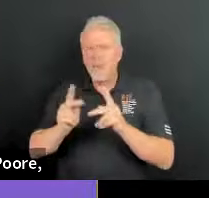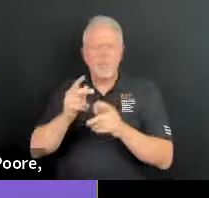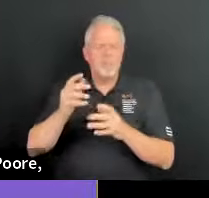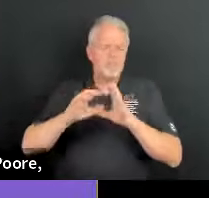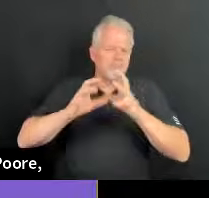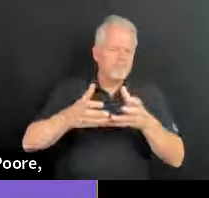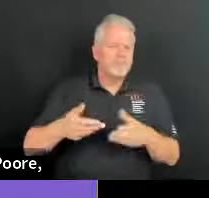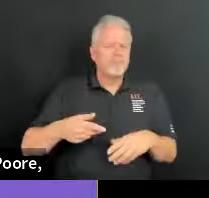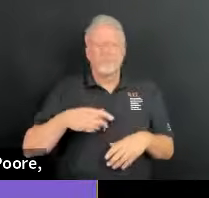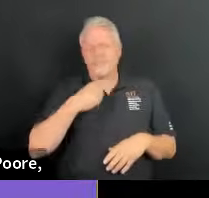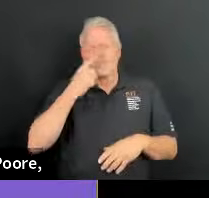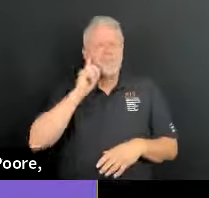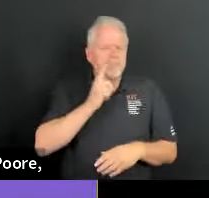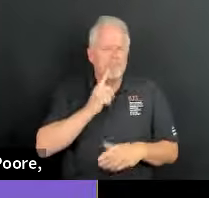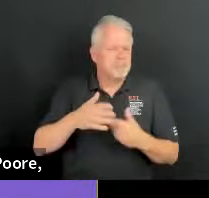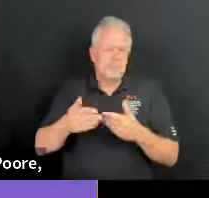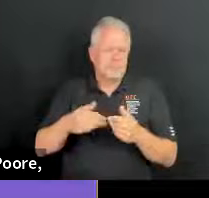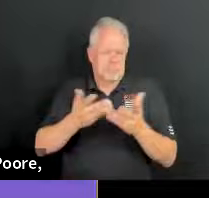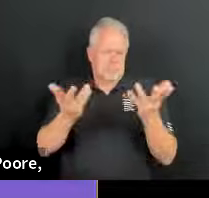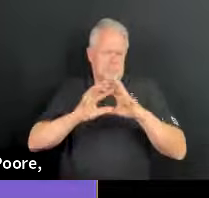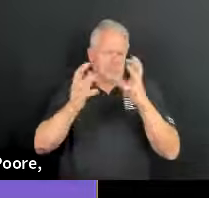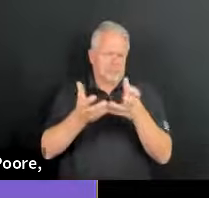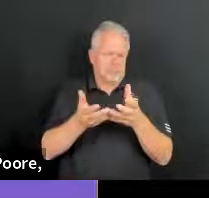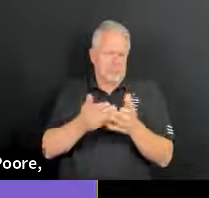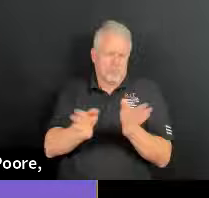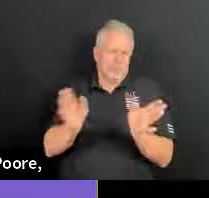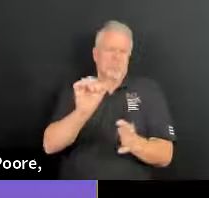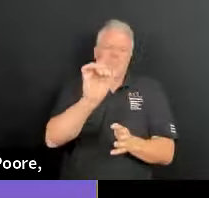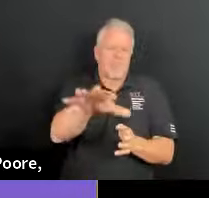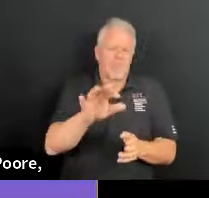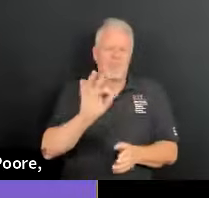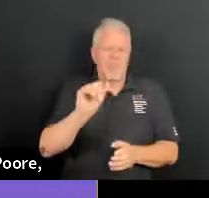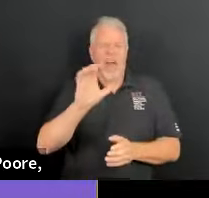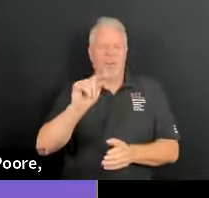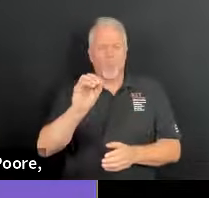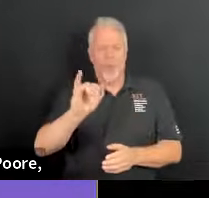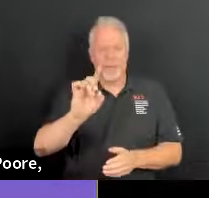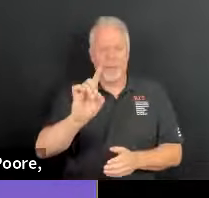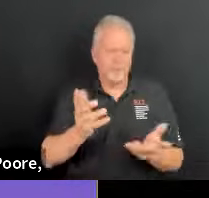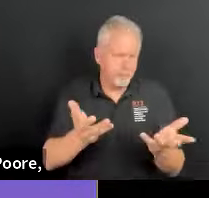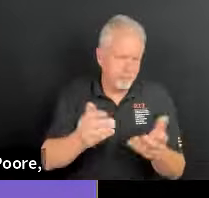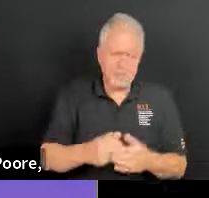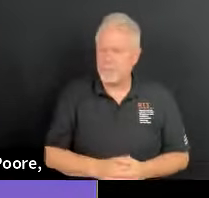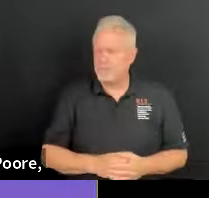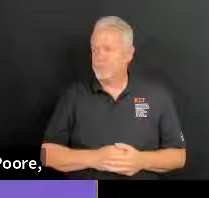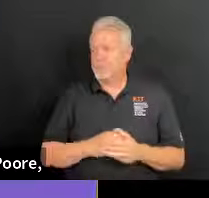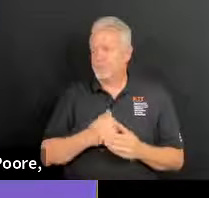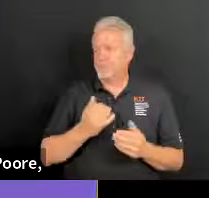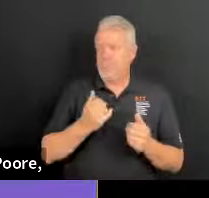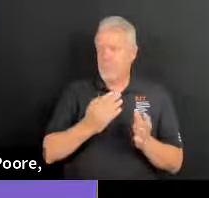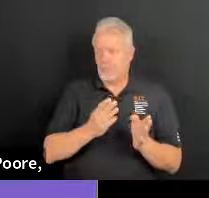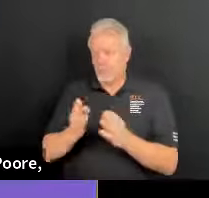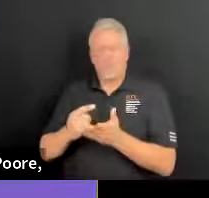that's just some general information about people who are both hearing and deaf. It's more of